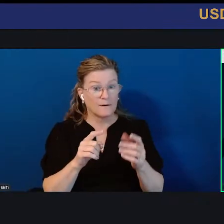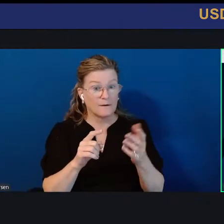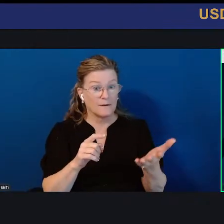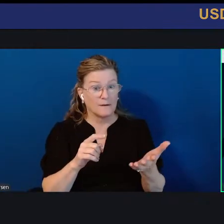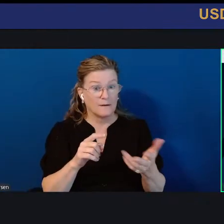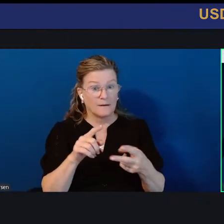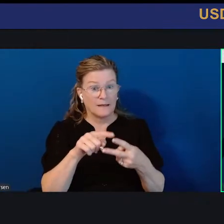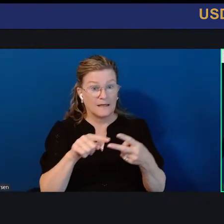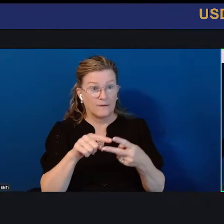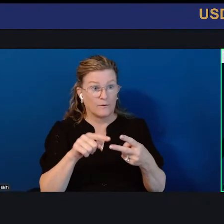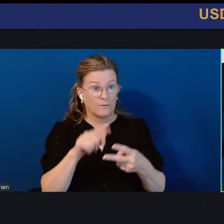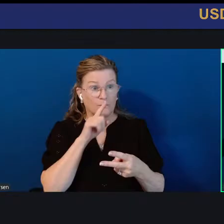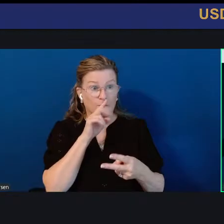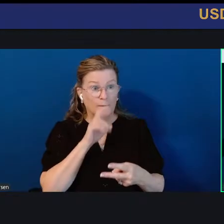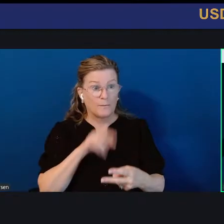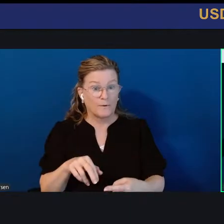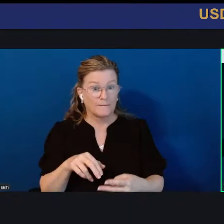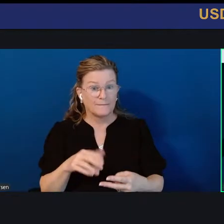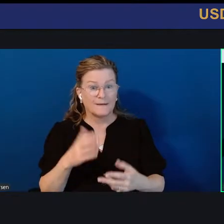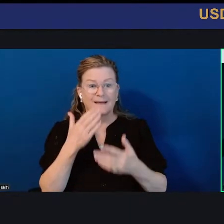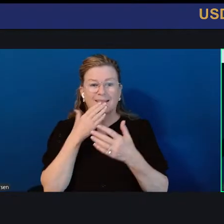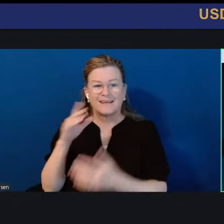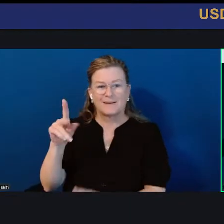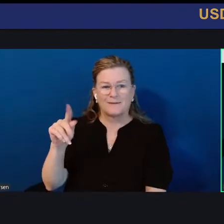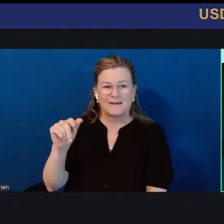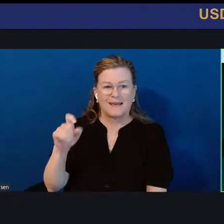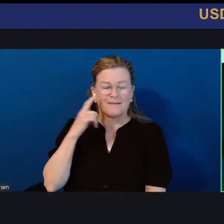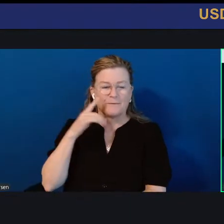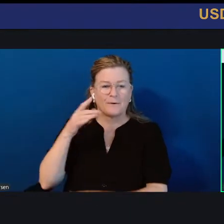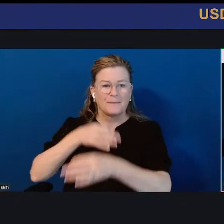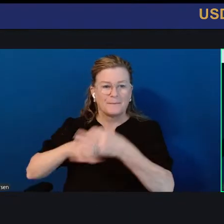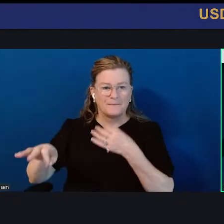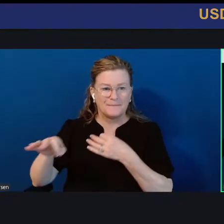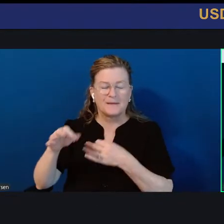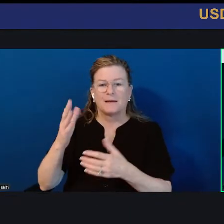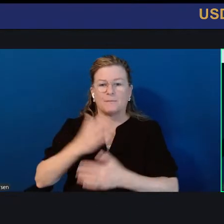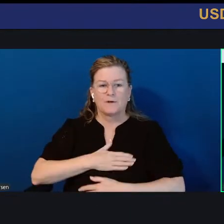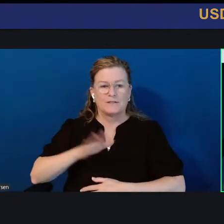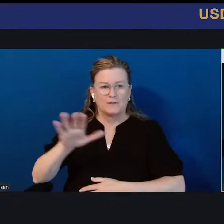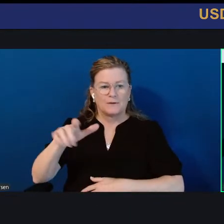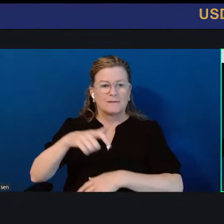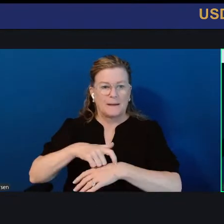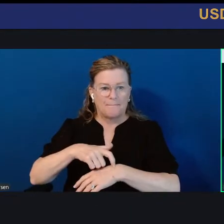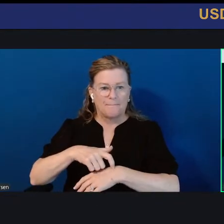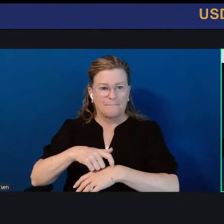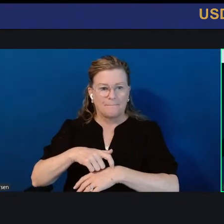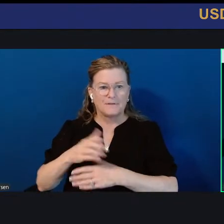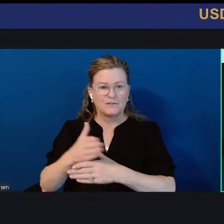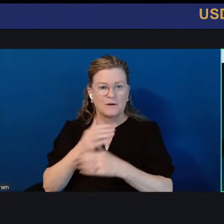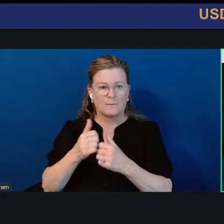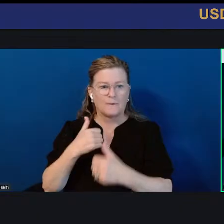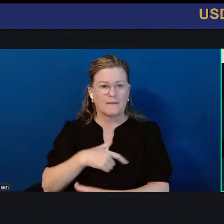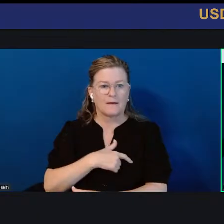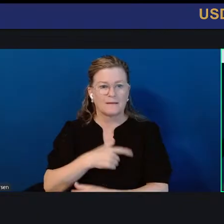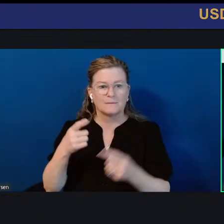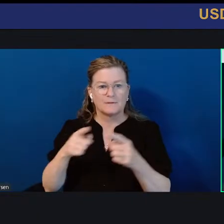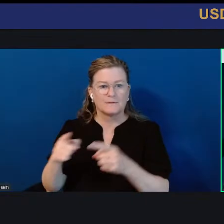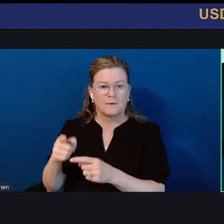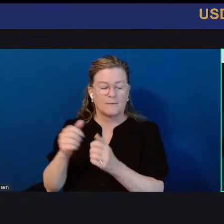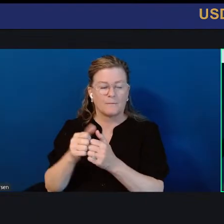on either report? Thank you, Kate, for being here. Appreciate your time and sharing with us what's going